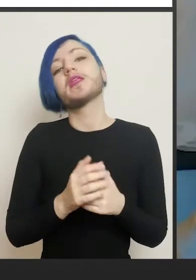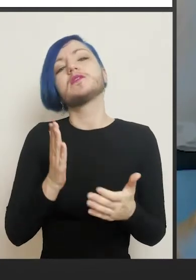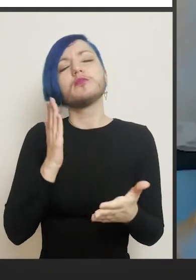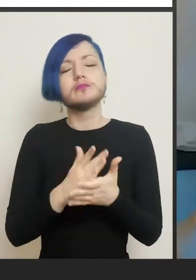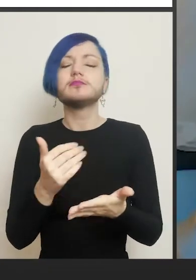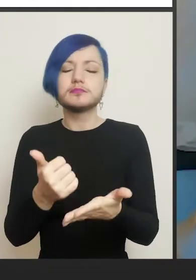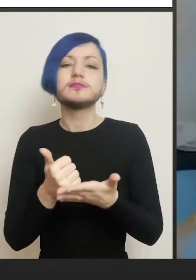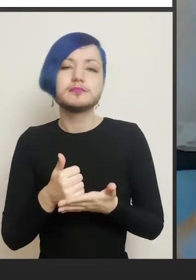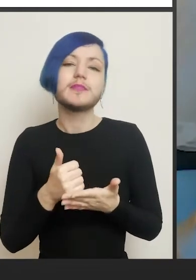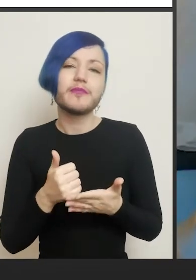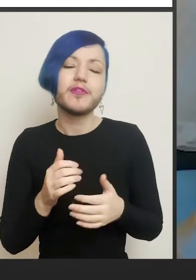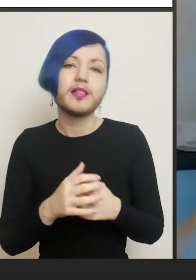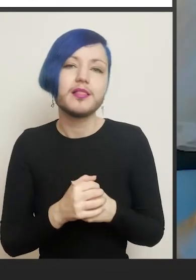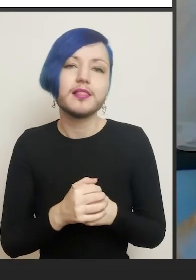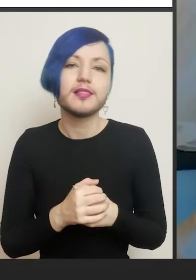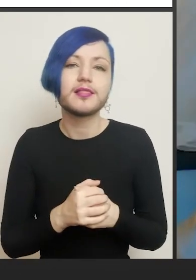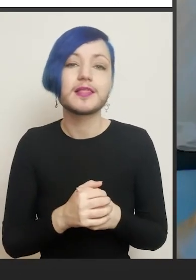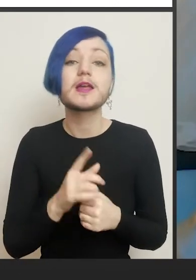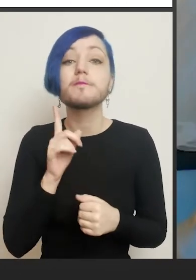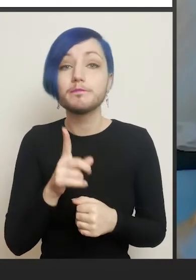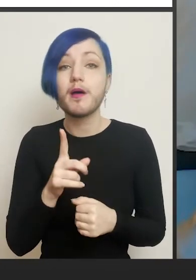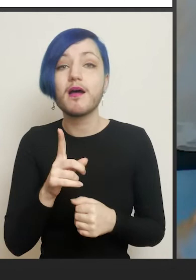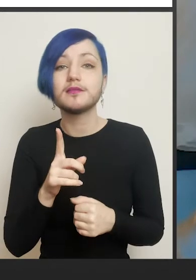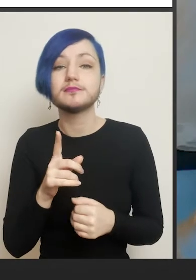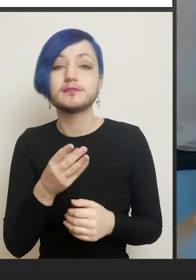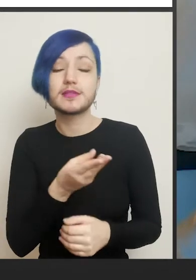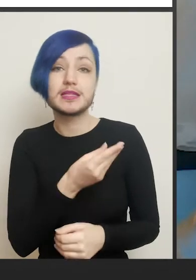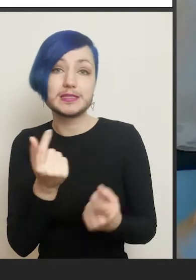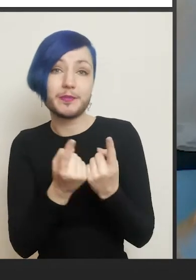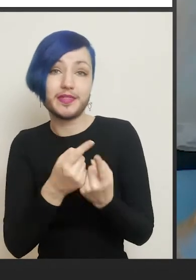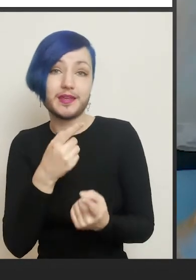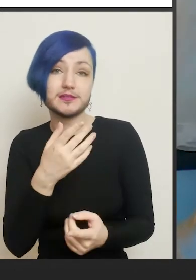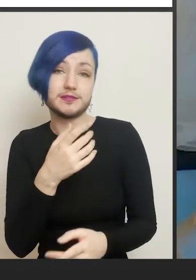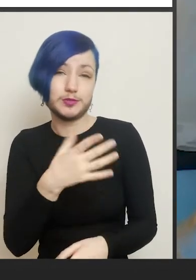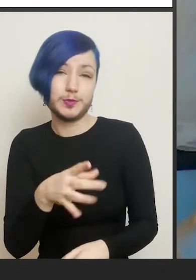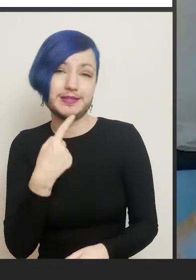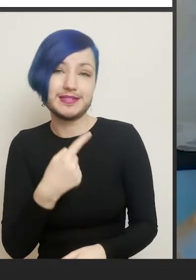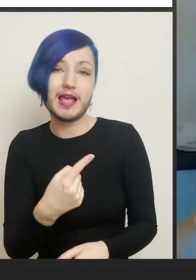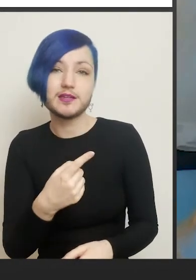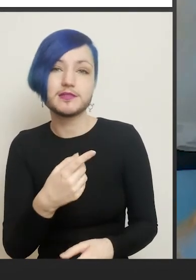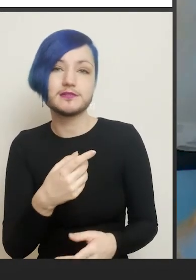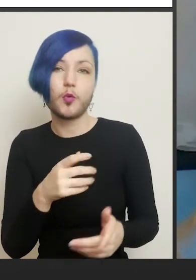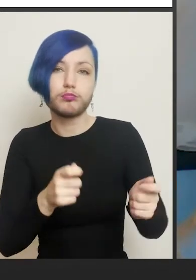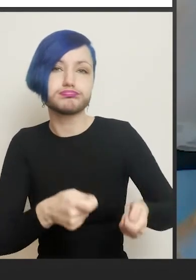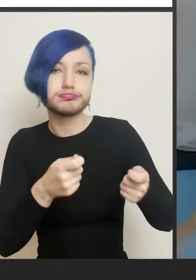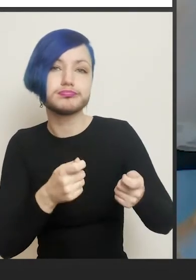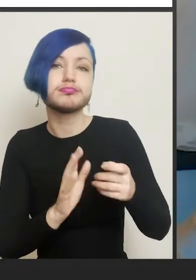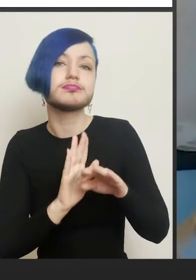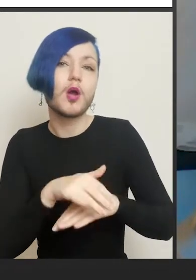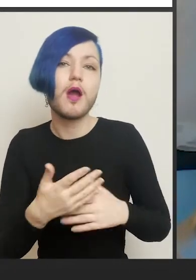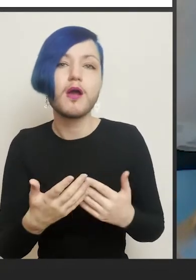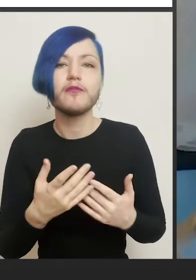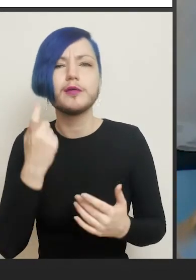one really helpful thing. But I'm definitely going to take away some of the suggestions that you made and things that you've highlighted